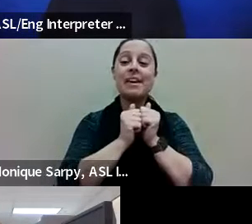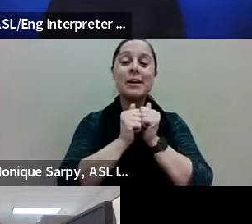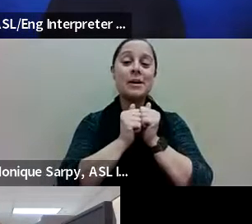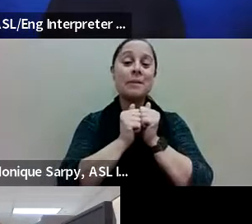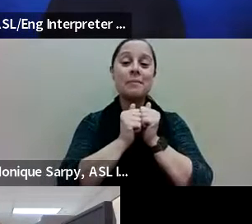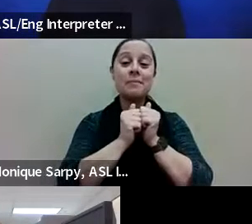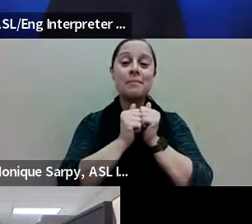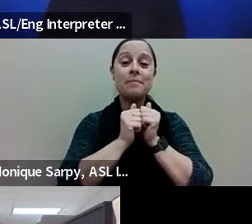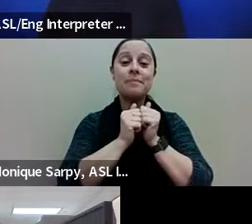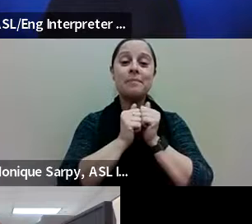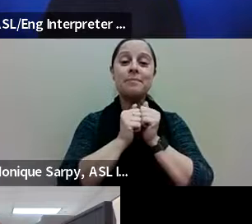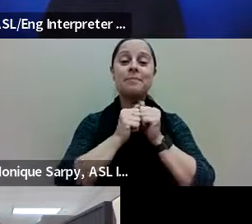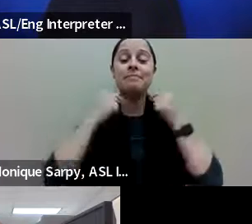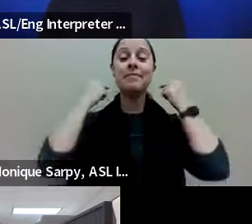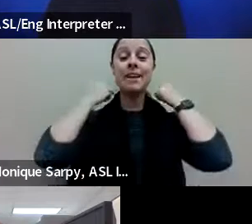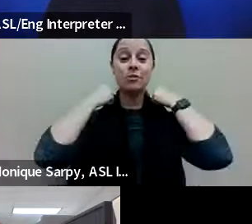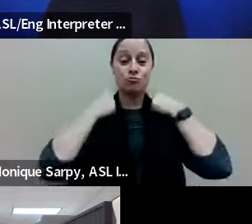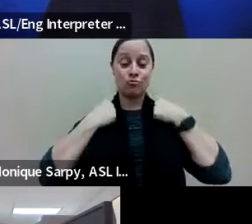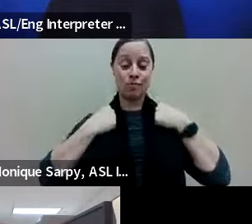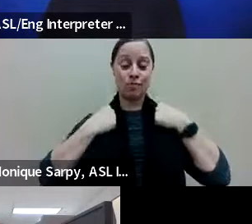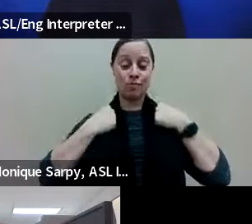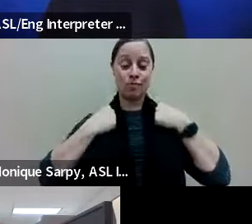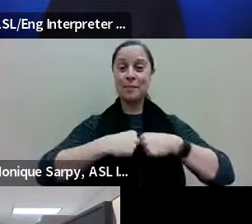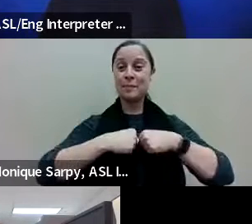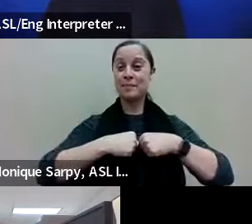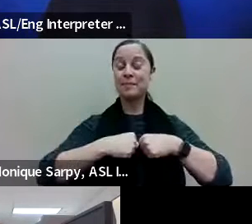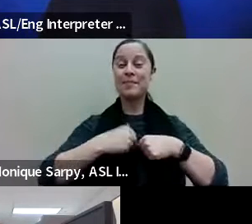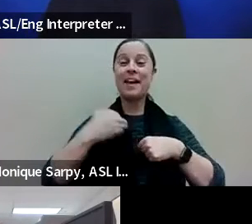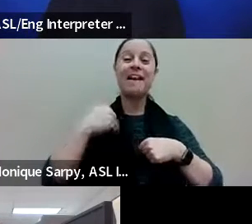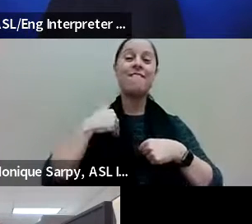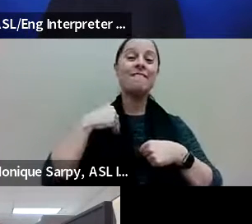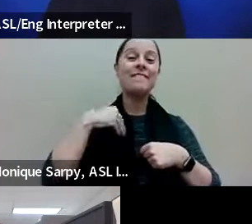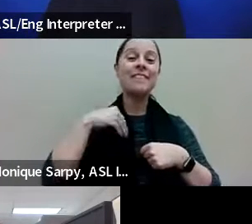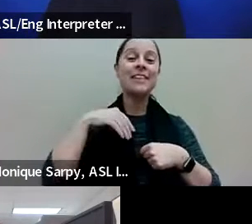draped necklace that has silver